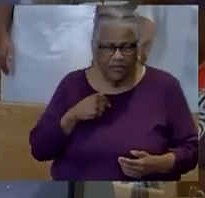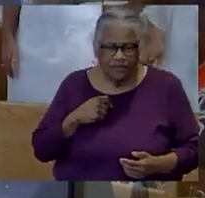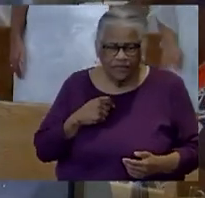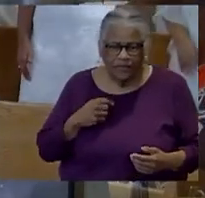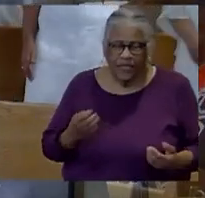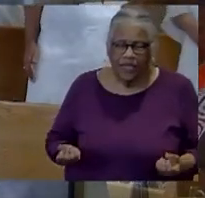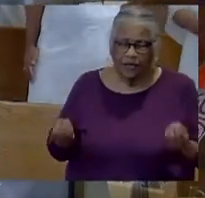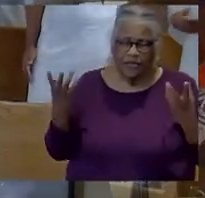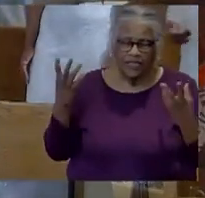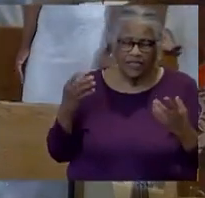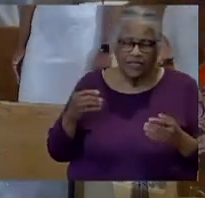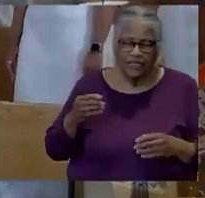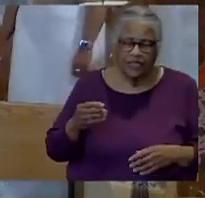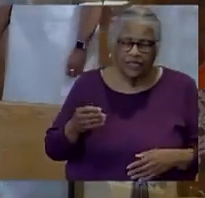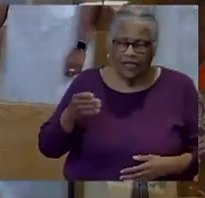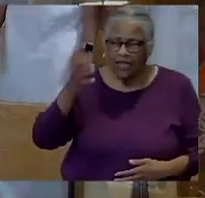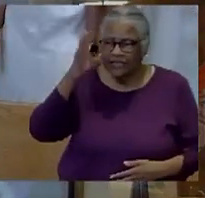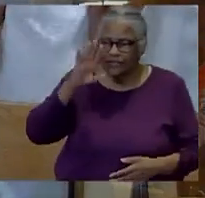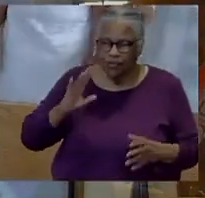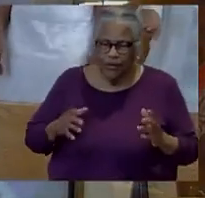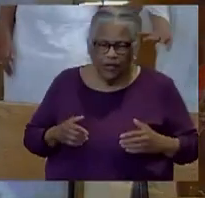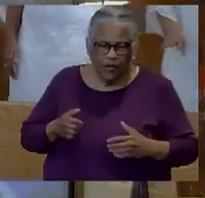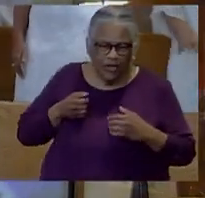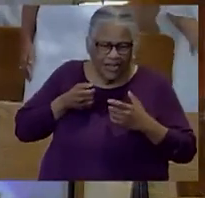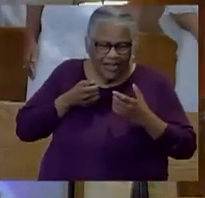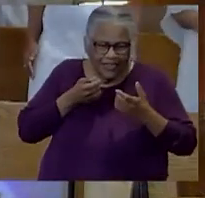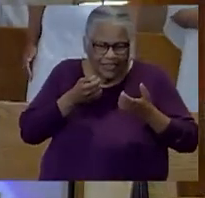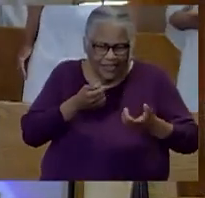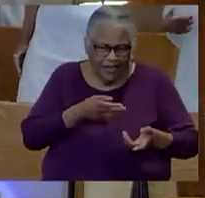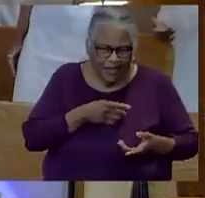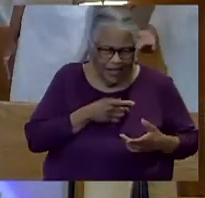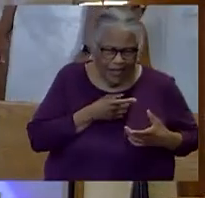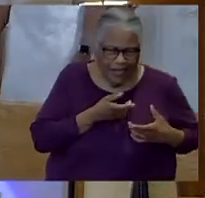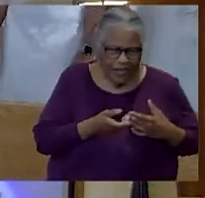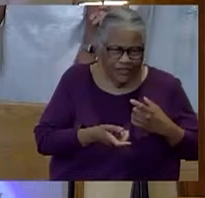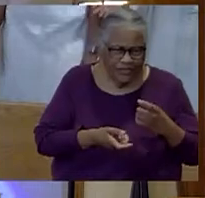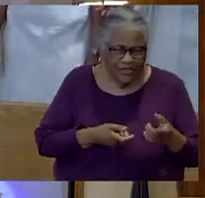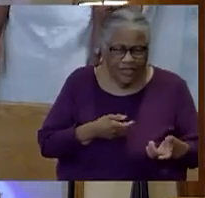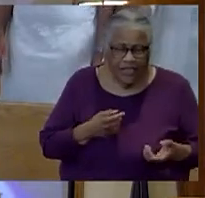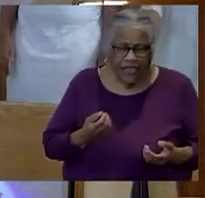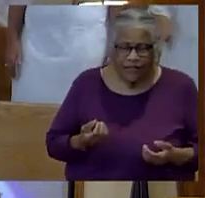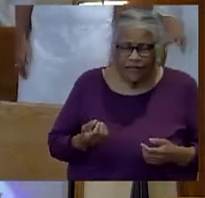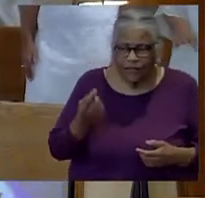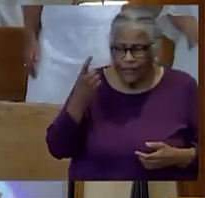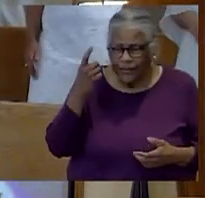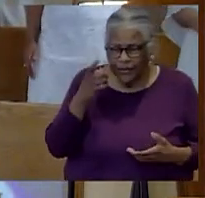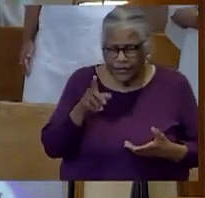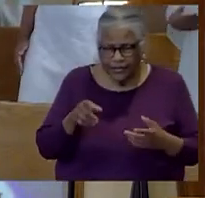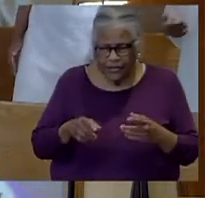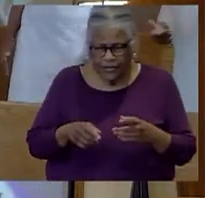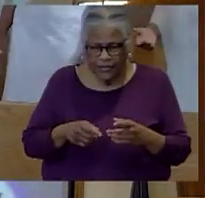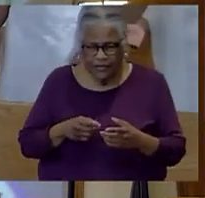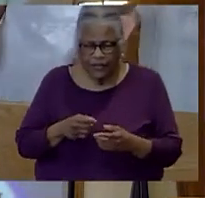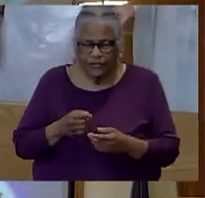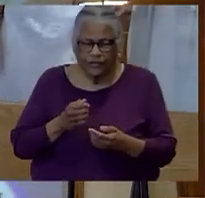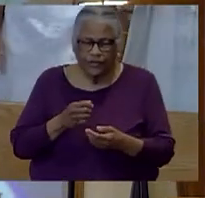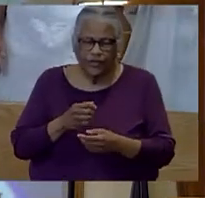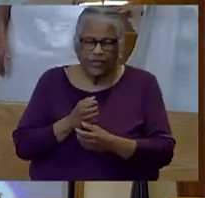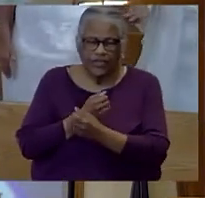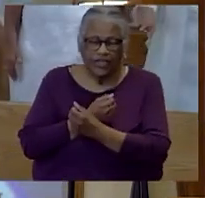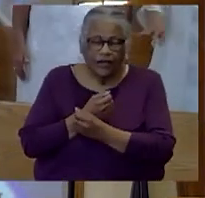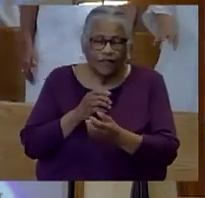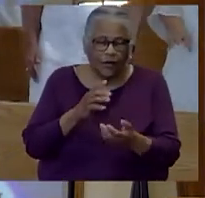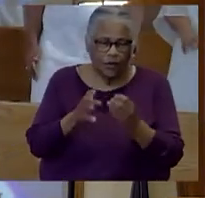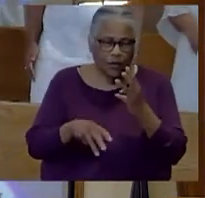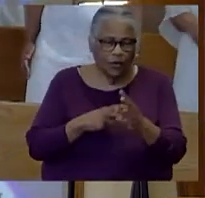free? And how many gods have put up their hearts to romance a world that